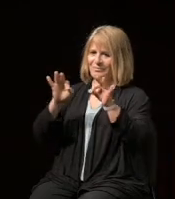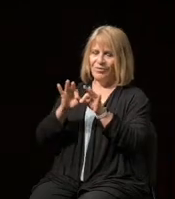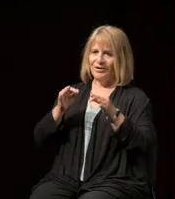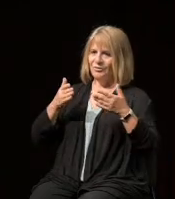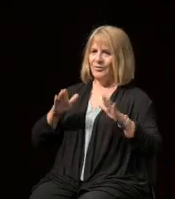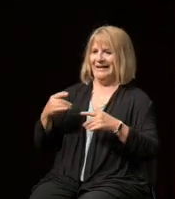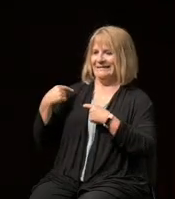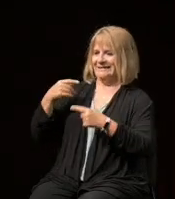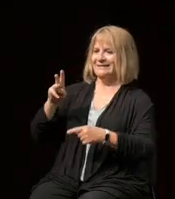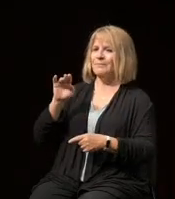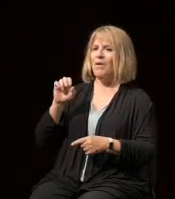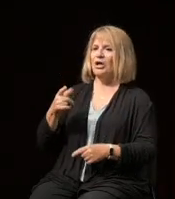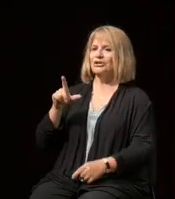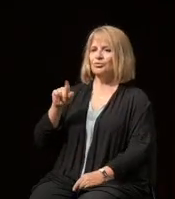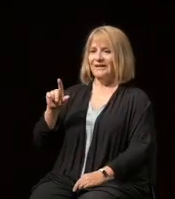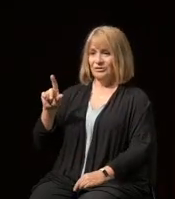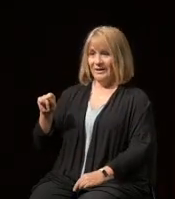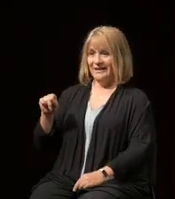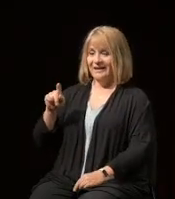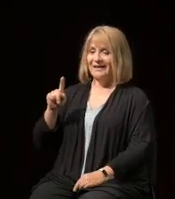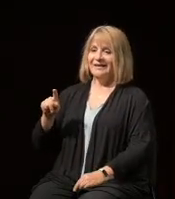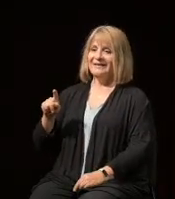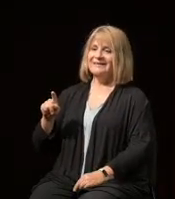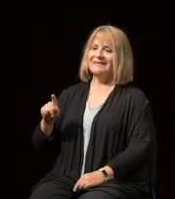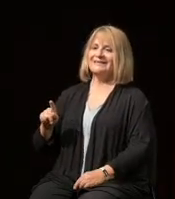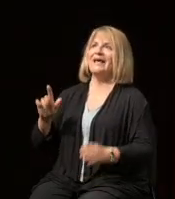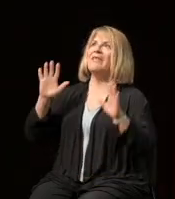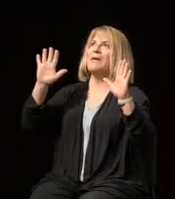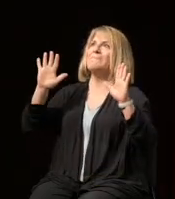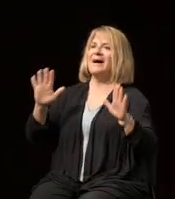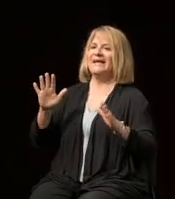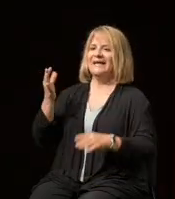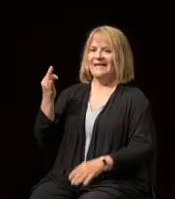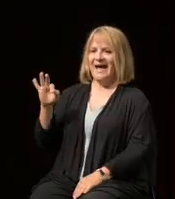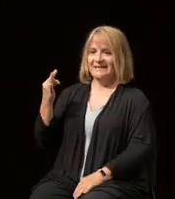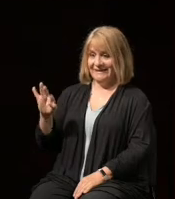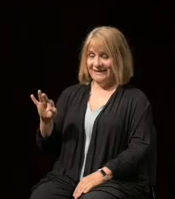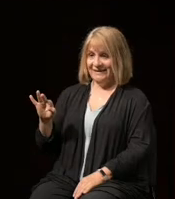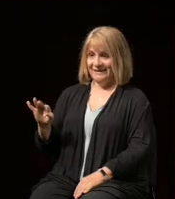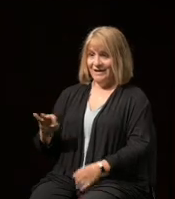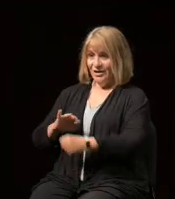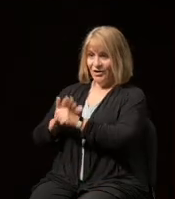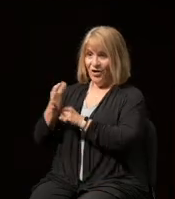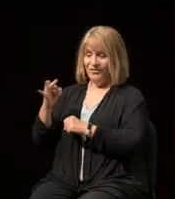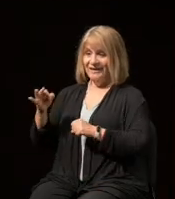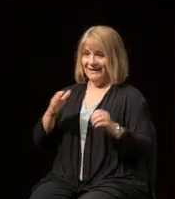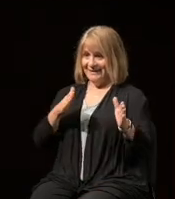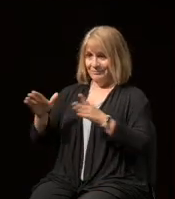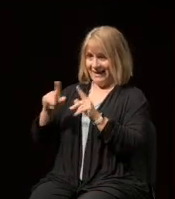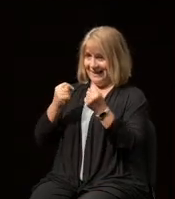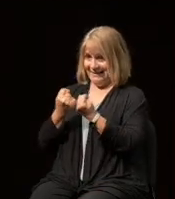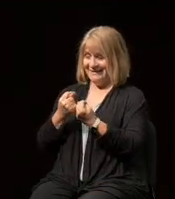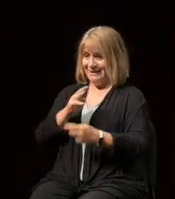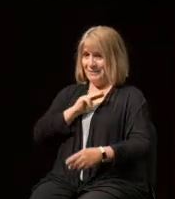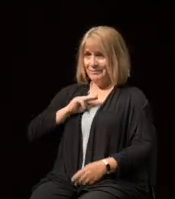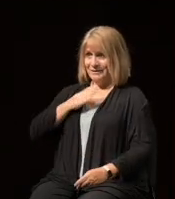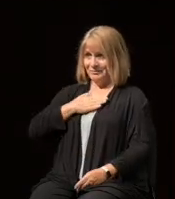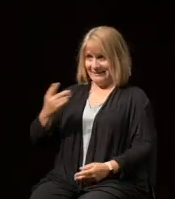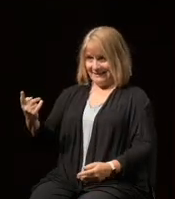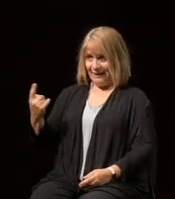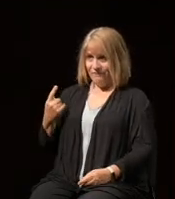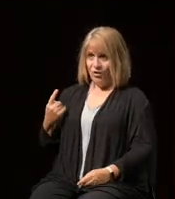2020. This is the Mighty 19. Will the COVID-19 planning team members please come forward to the